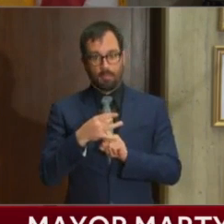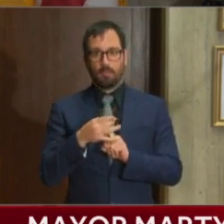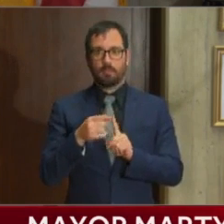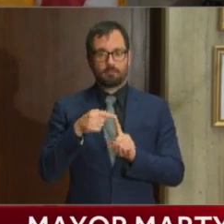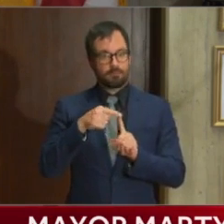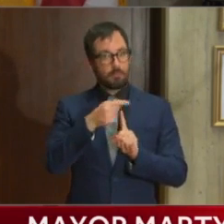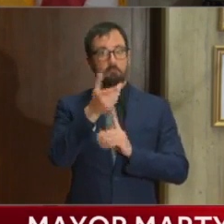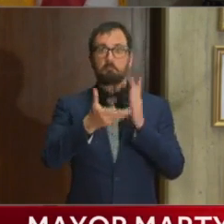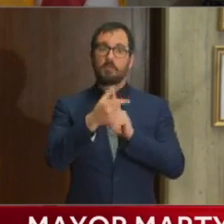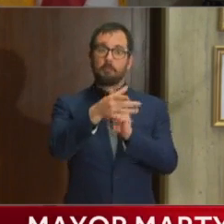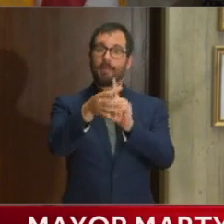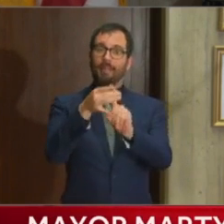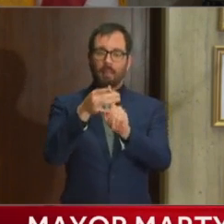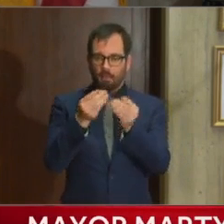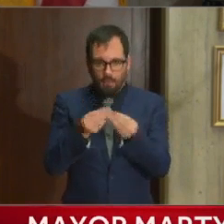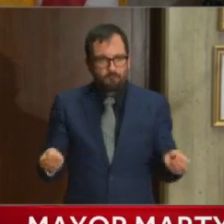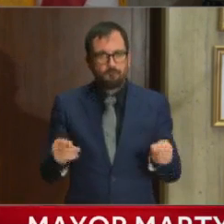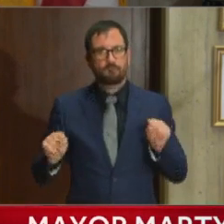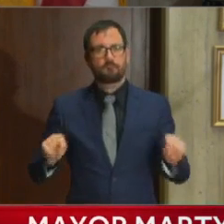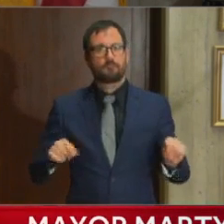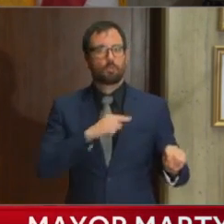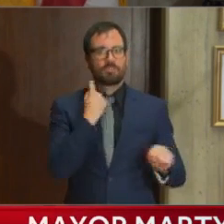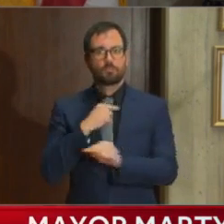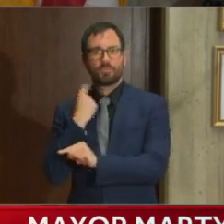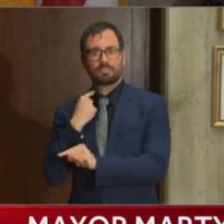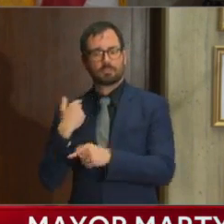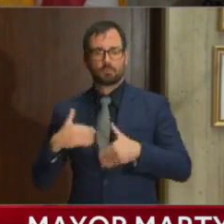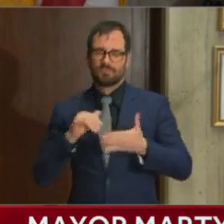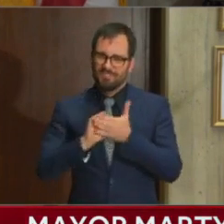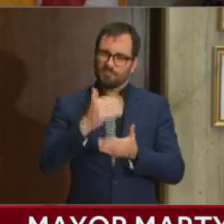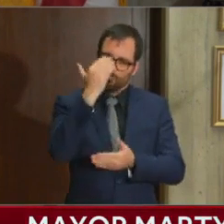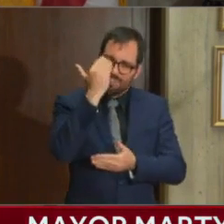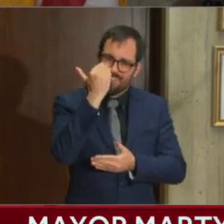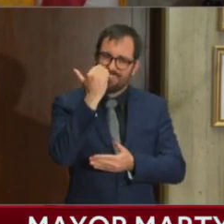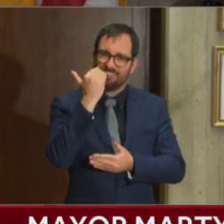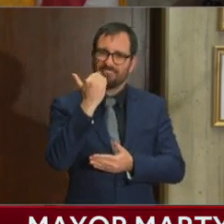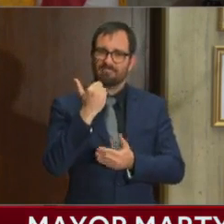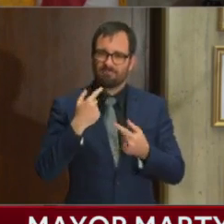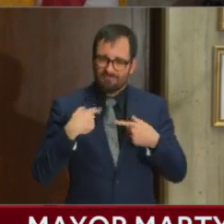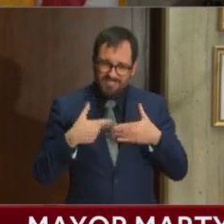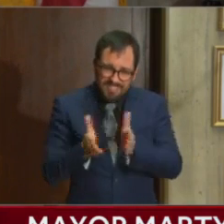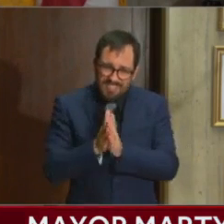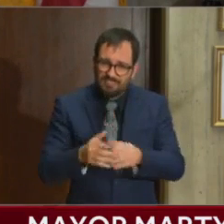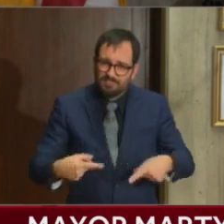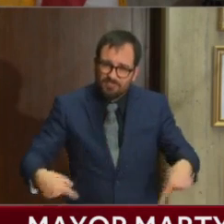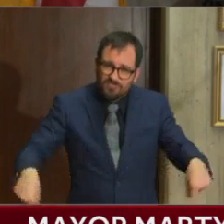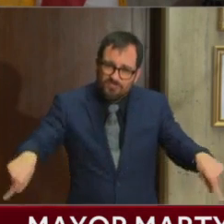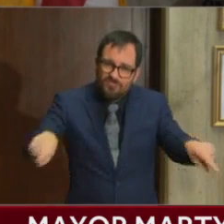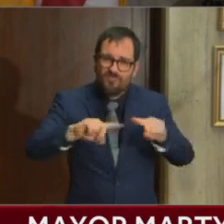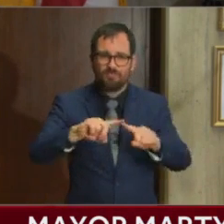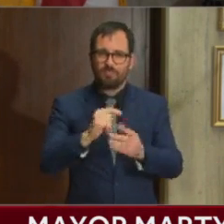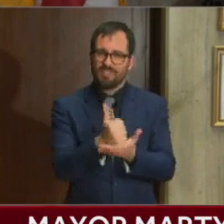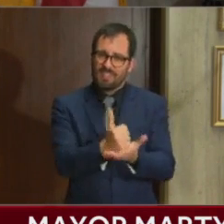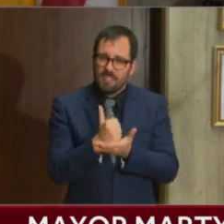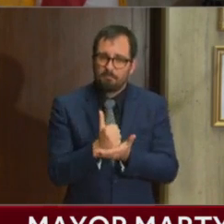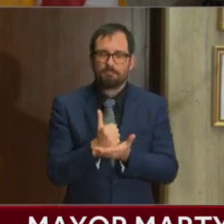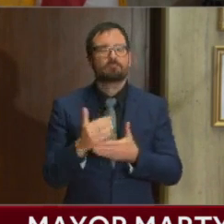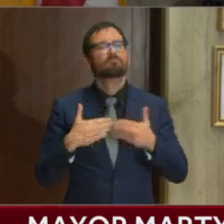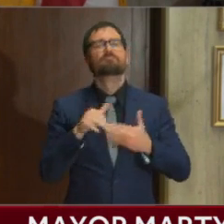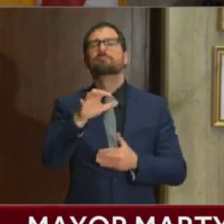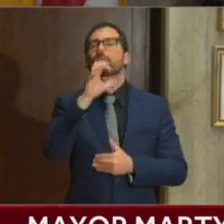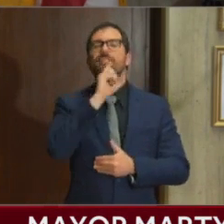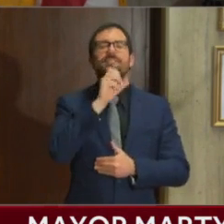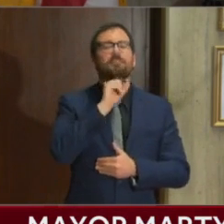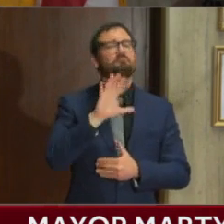help, no matter your age or your health status. The actions of all of us take now will save